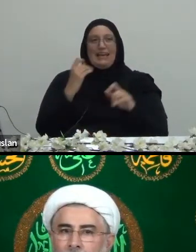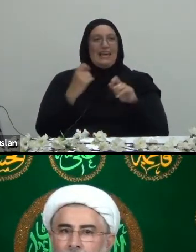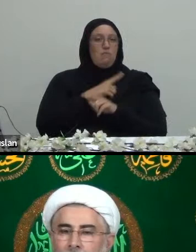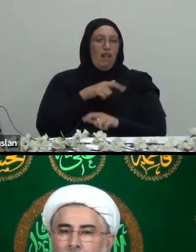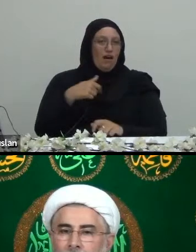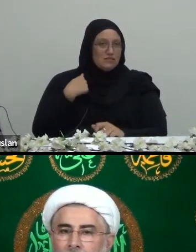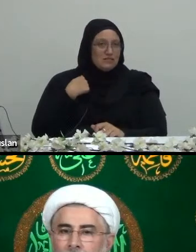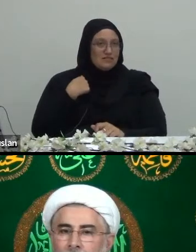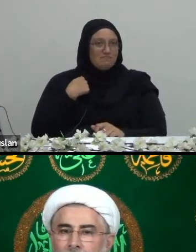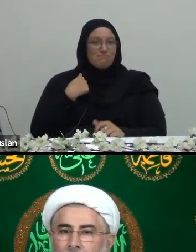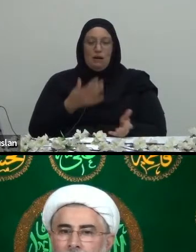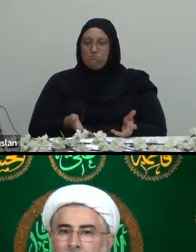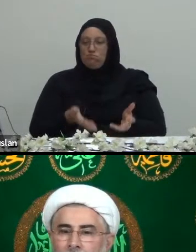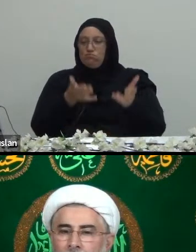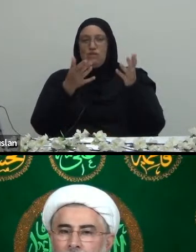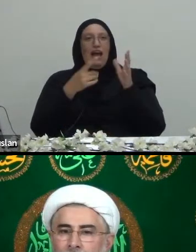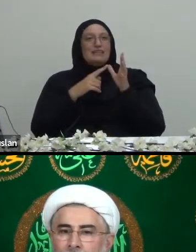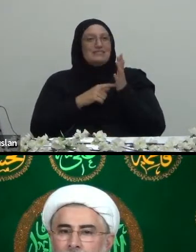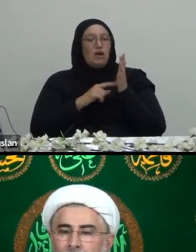us at